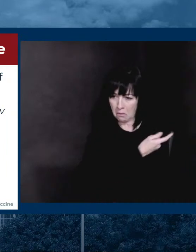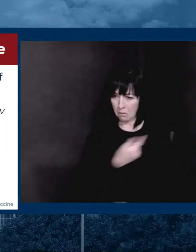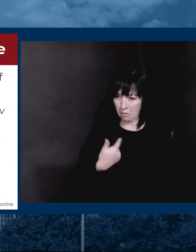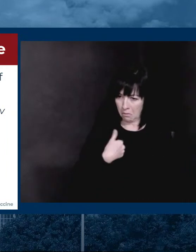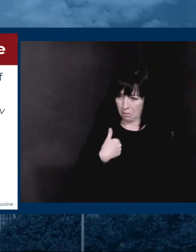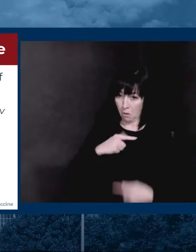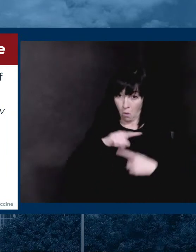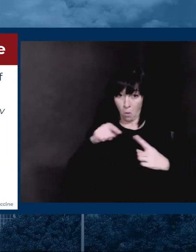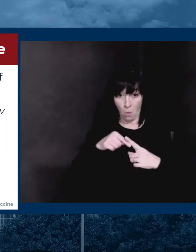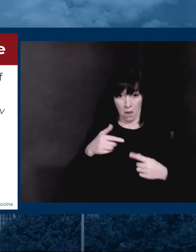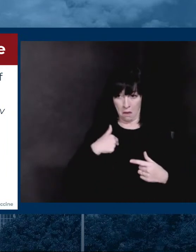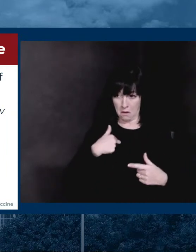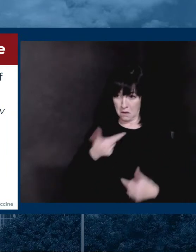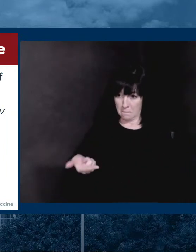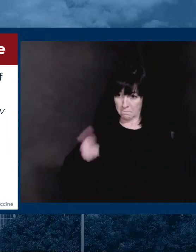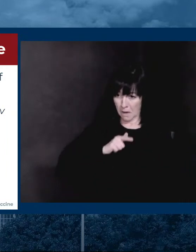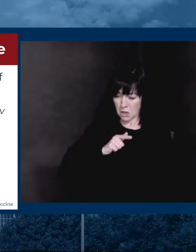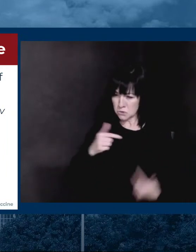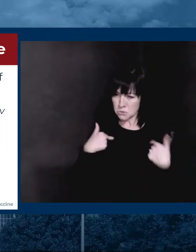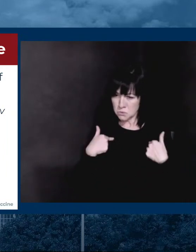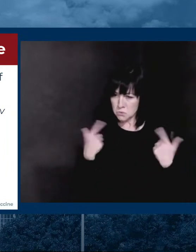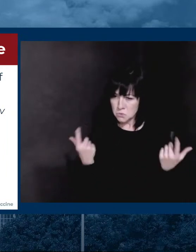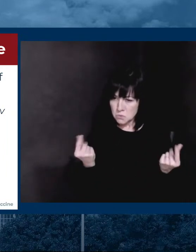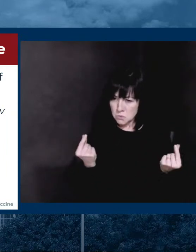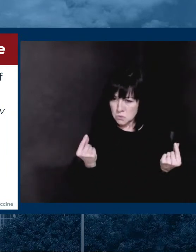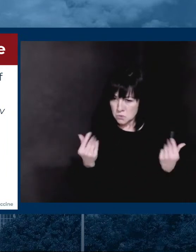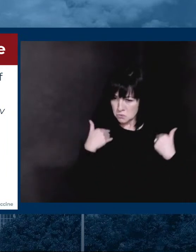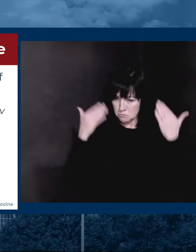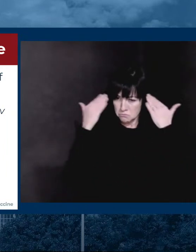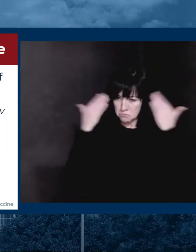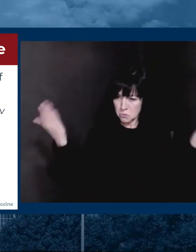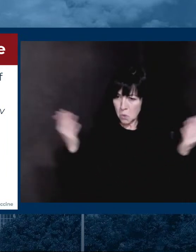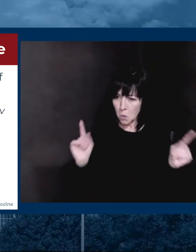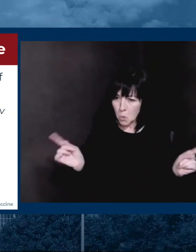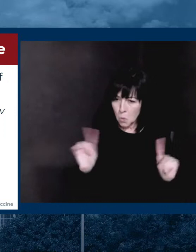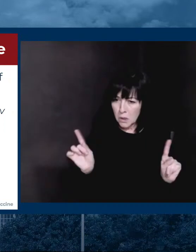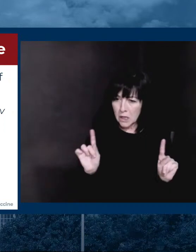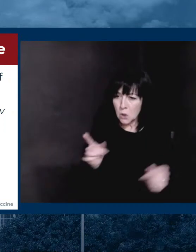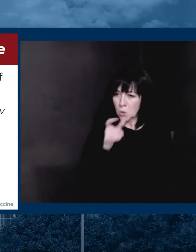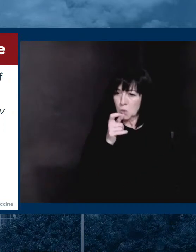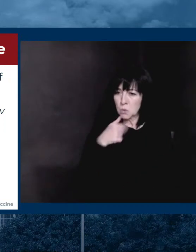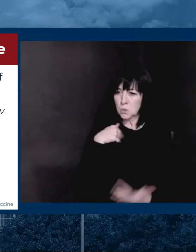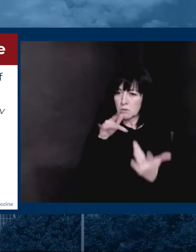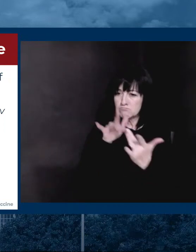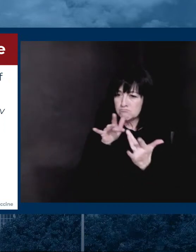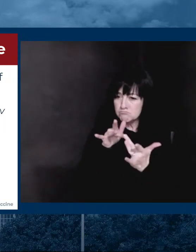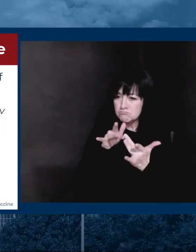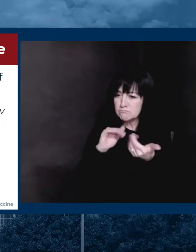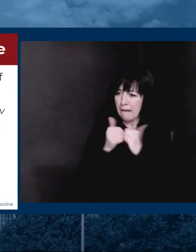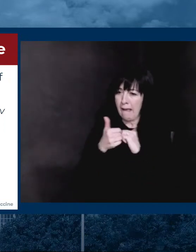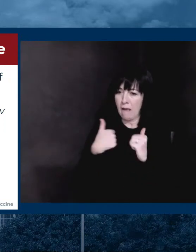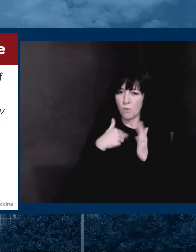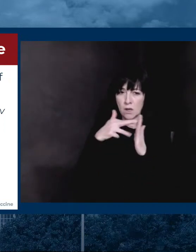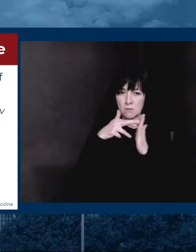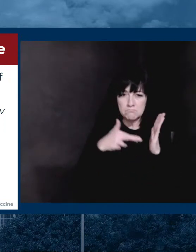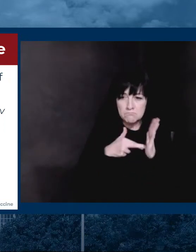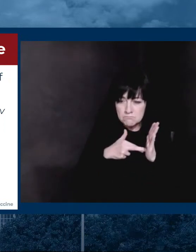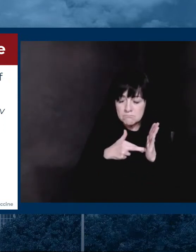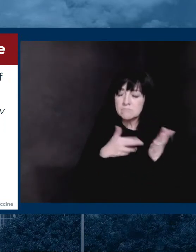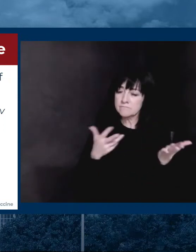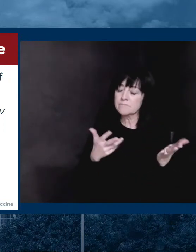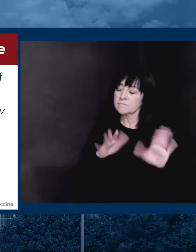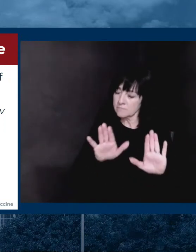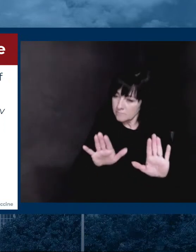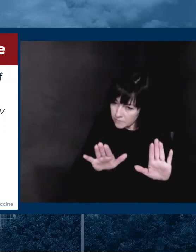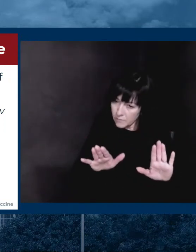And we promise we will be releasing information to you as soon as we are able, as